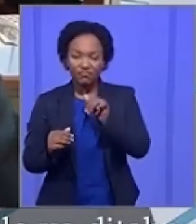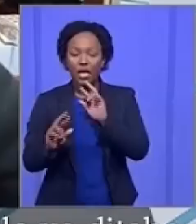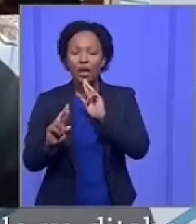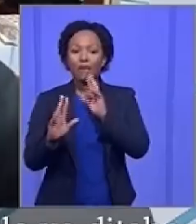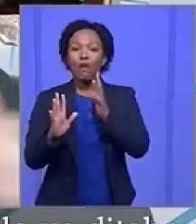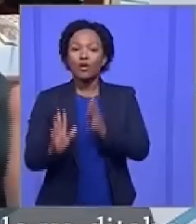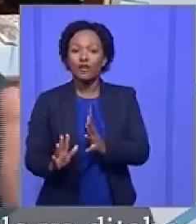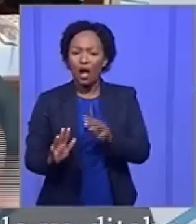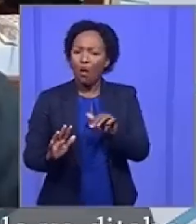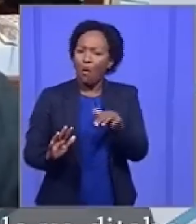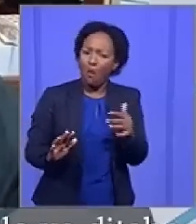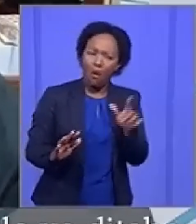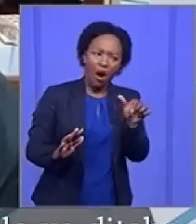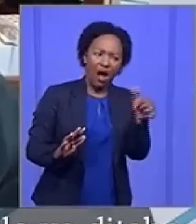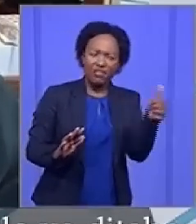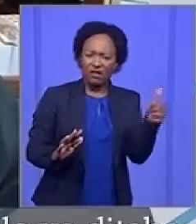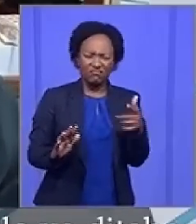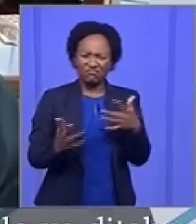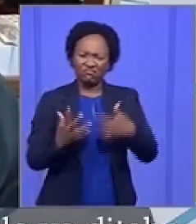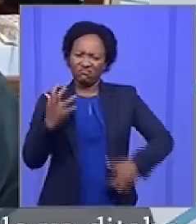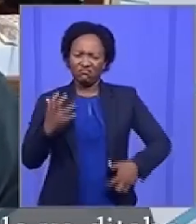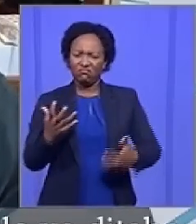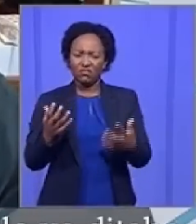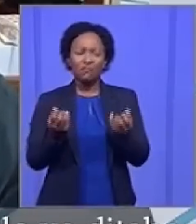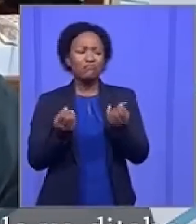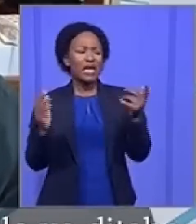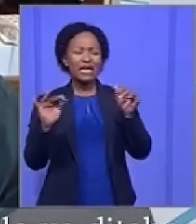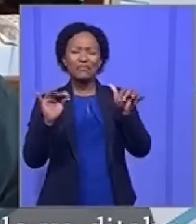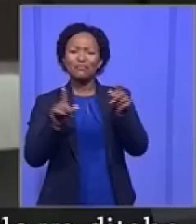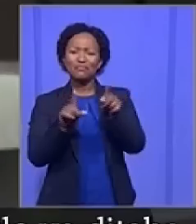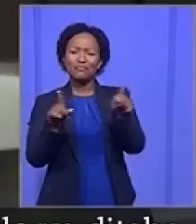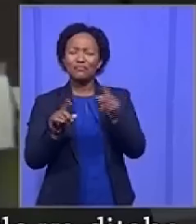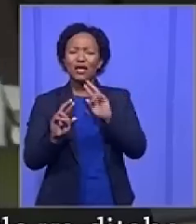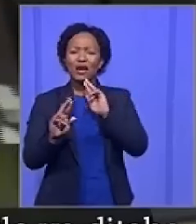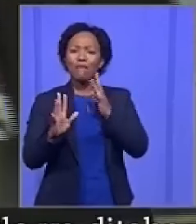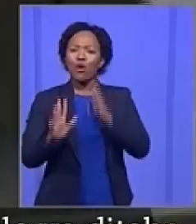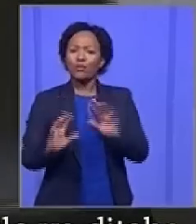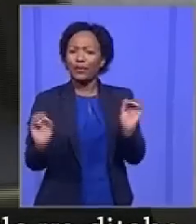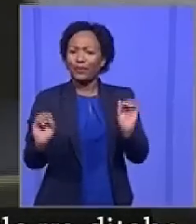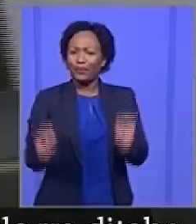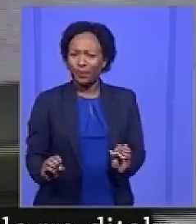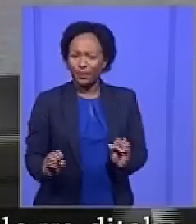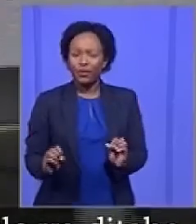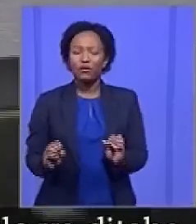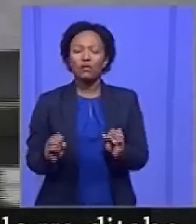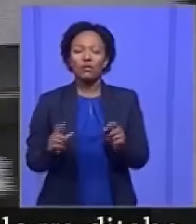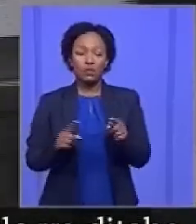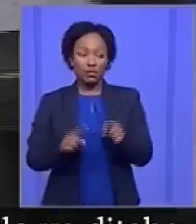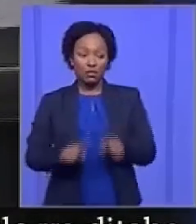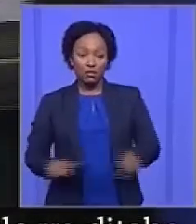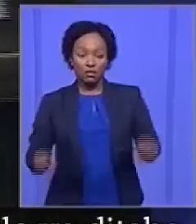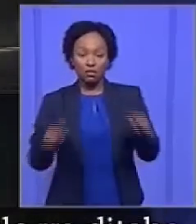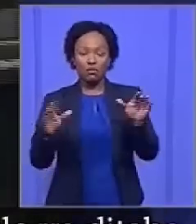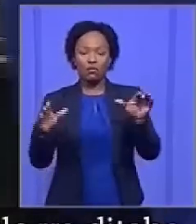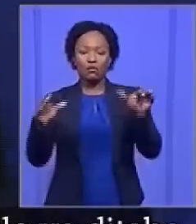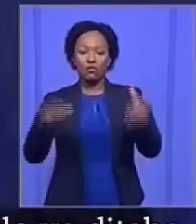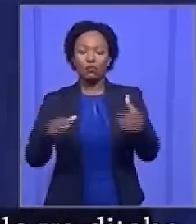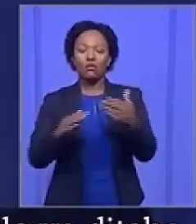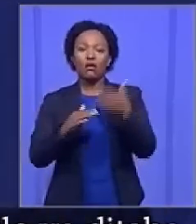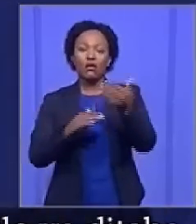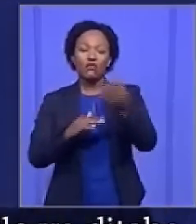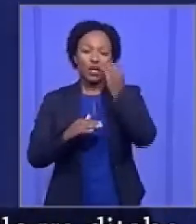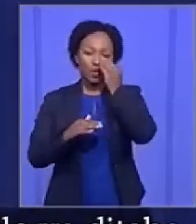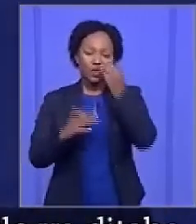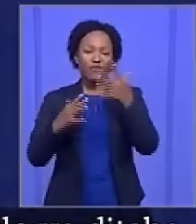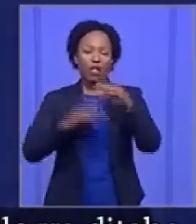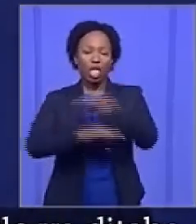is irrelevant because there are lots of editorial people who are not reporters. Dipolelo tsa Magwenya di latela seratswana sa ditaba tse